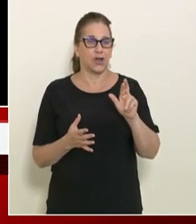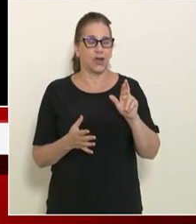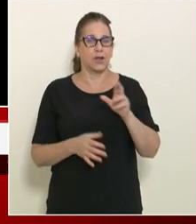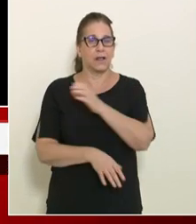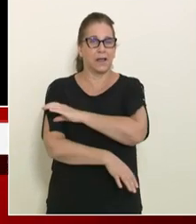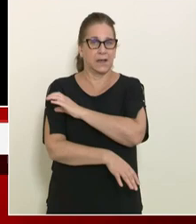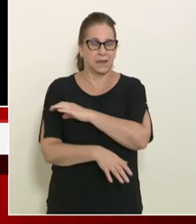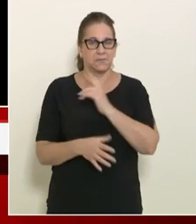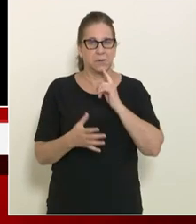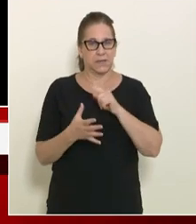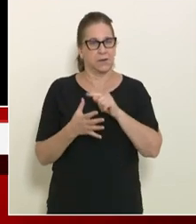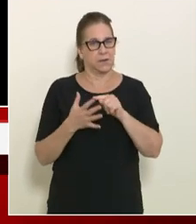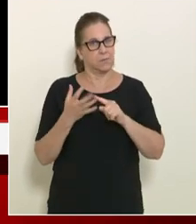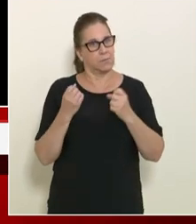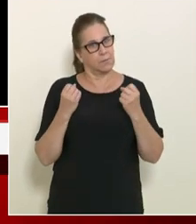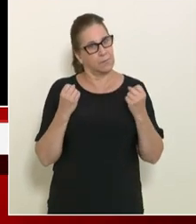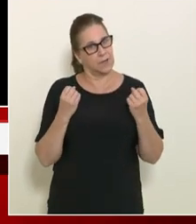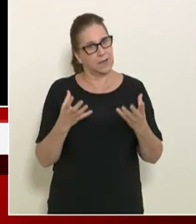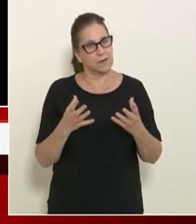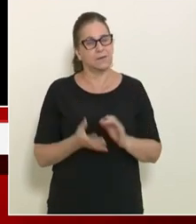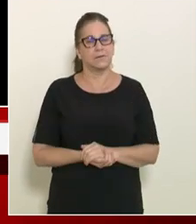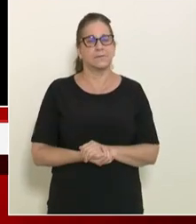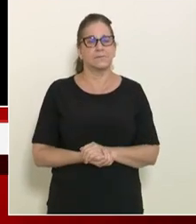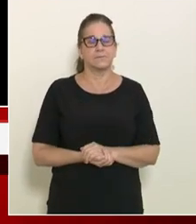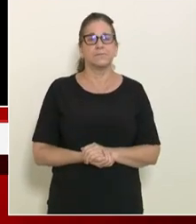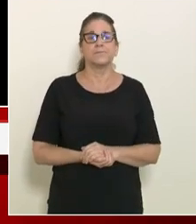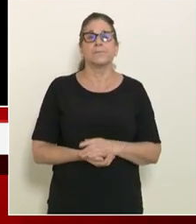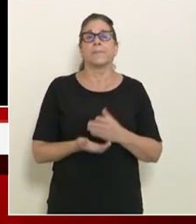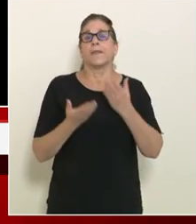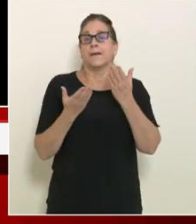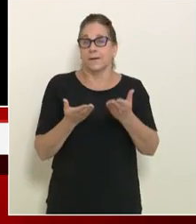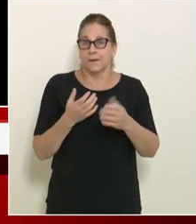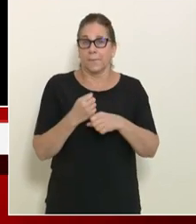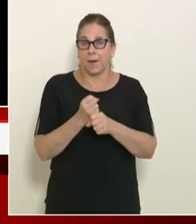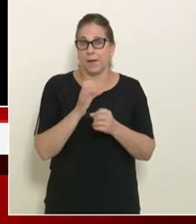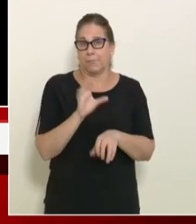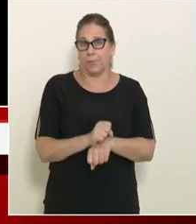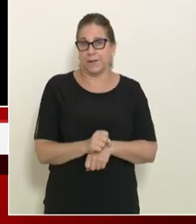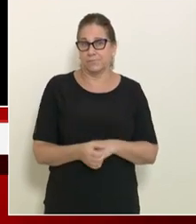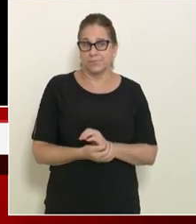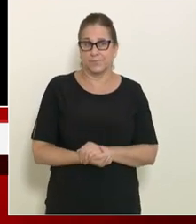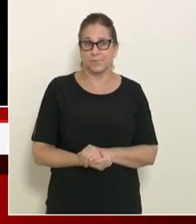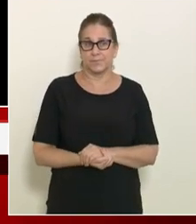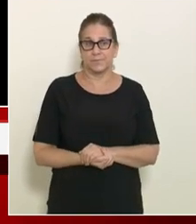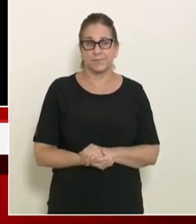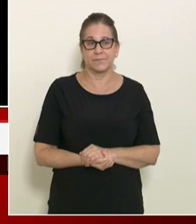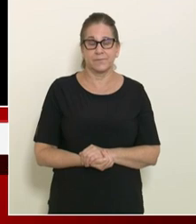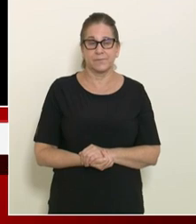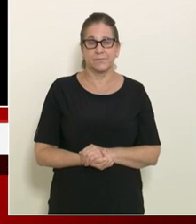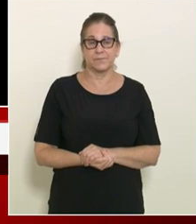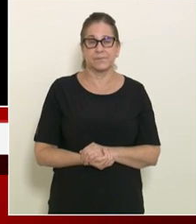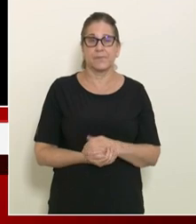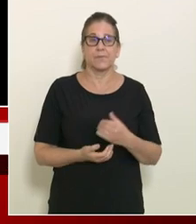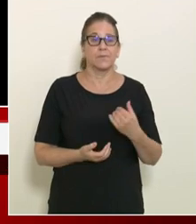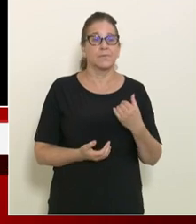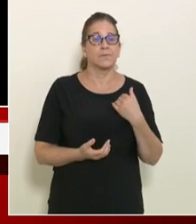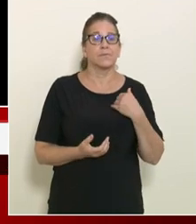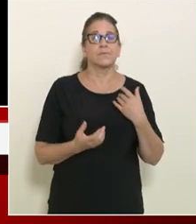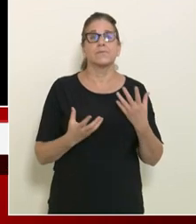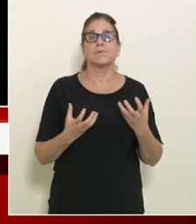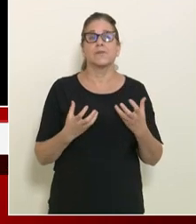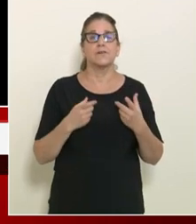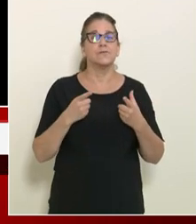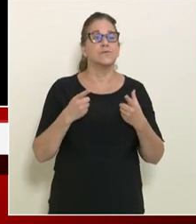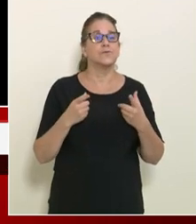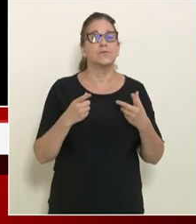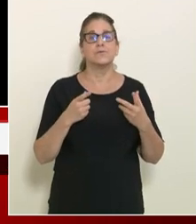that. And make your appointment. The last thing any of us wants is a rush where everybody wants to get